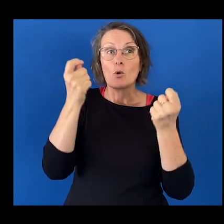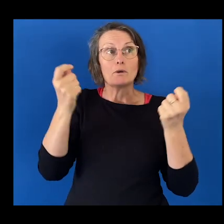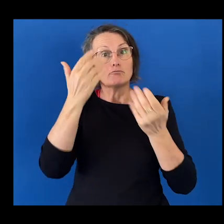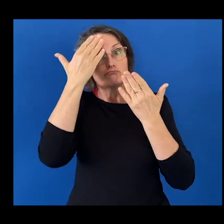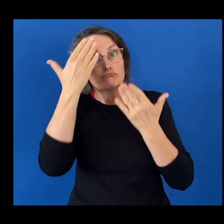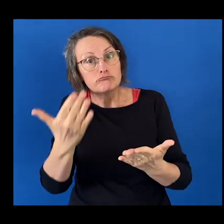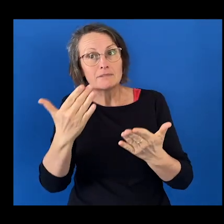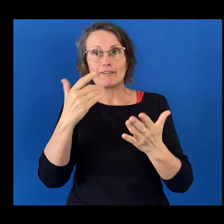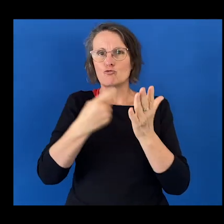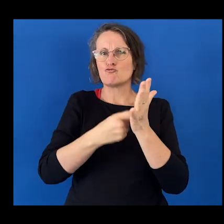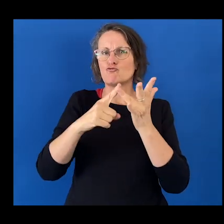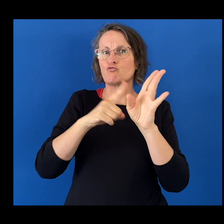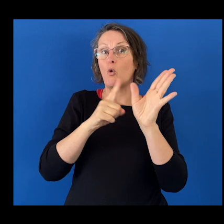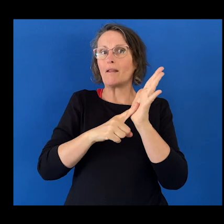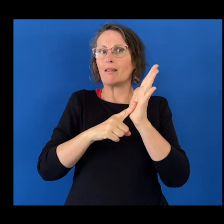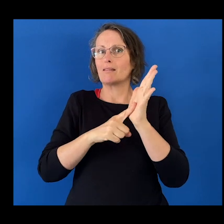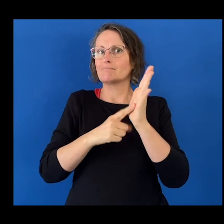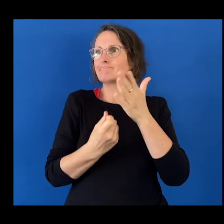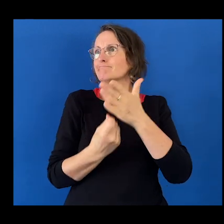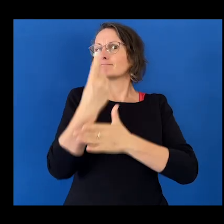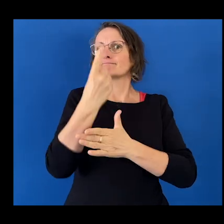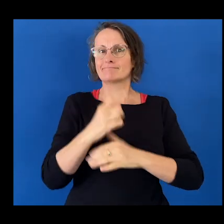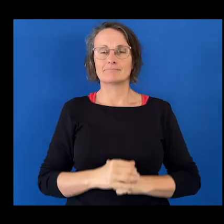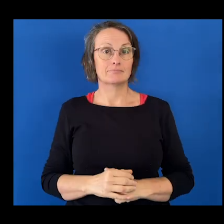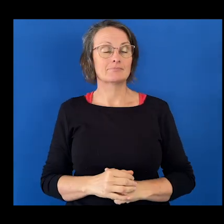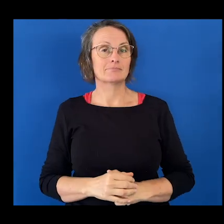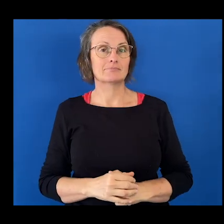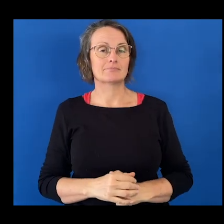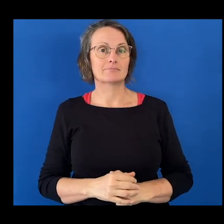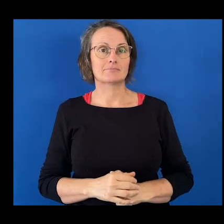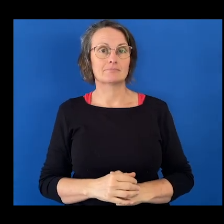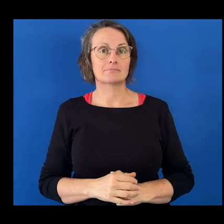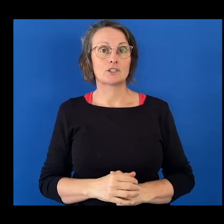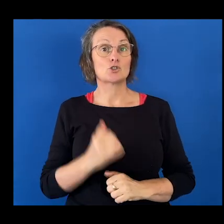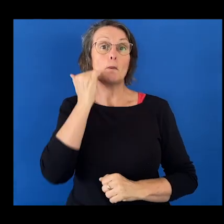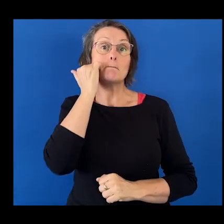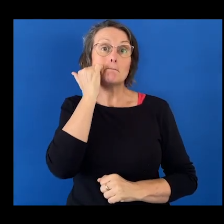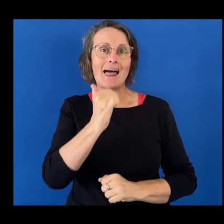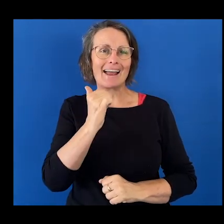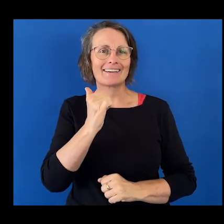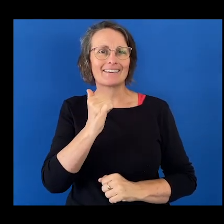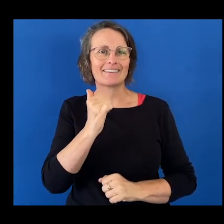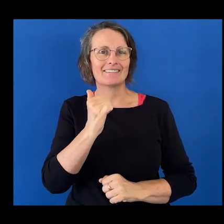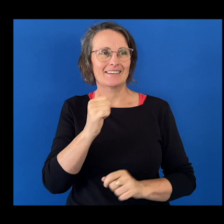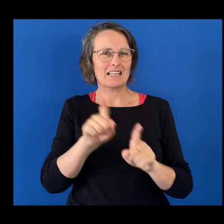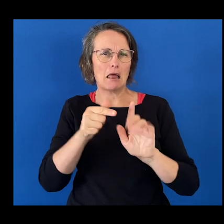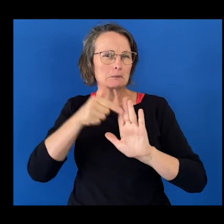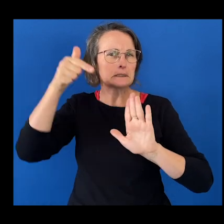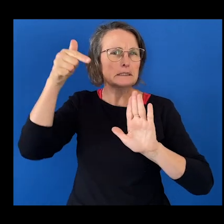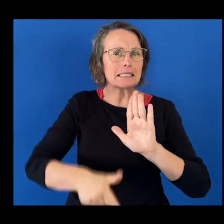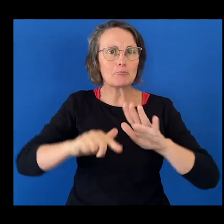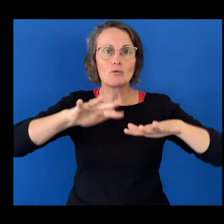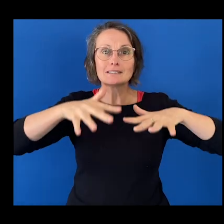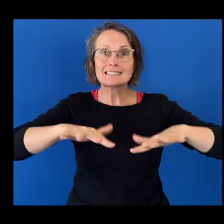circumstances and for royal occasions. So black it represents the deepest part of the